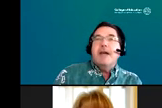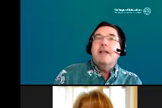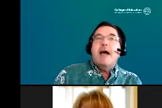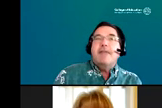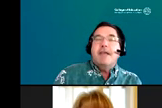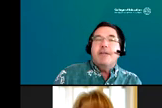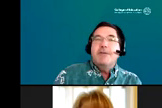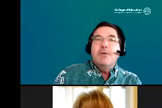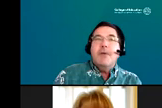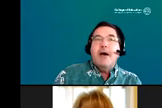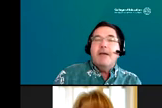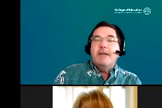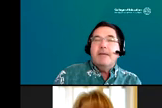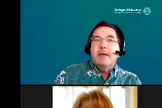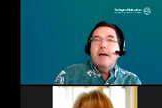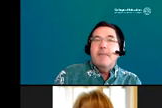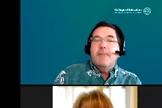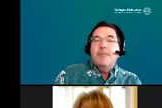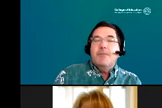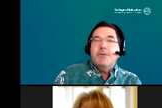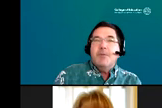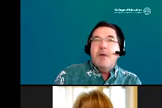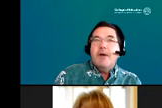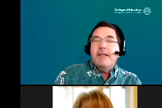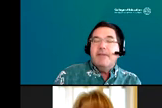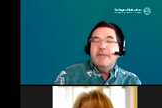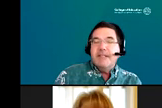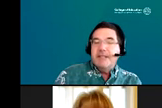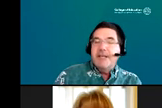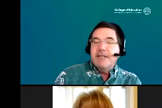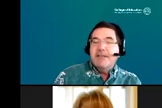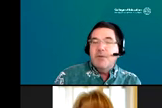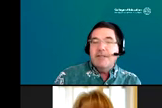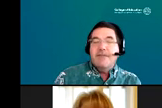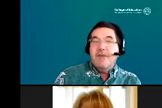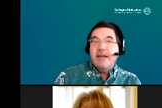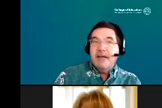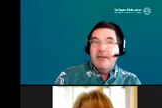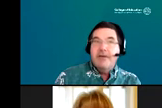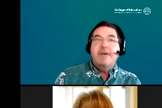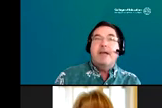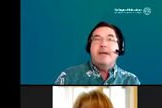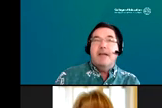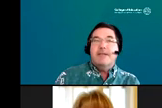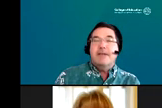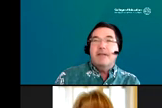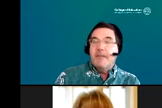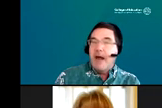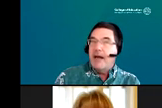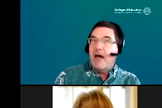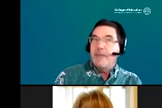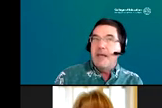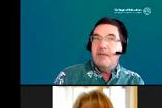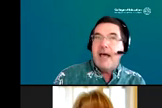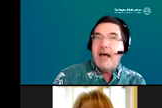There's not a lot they can do about it. So you might want to give them some suggestions. One is to find another internet connection. They